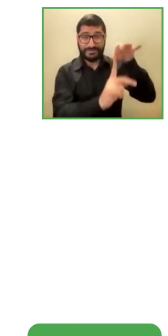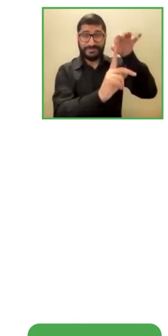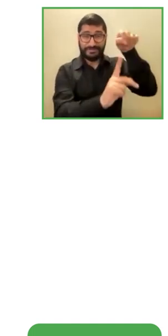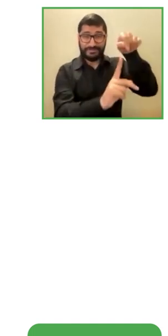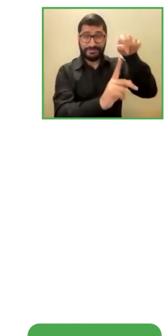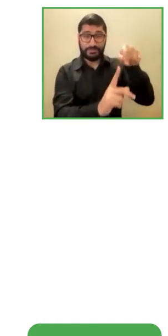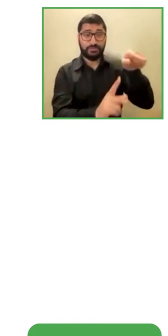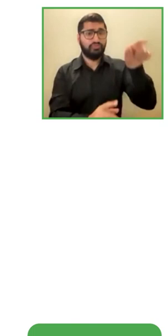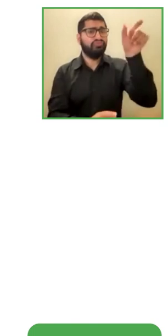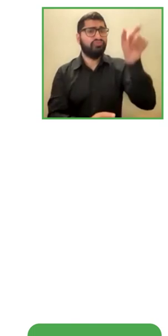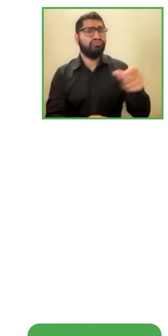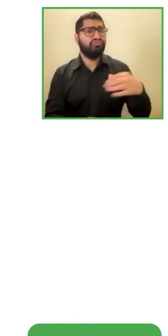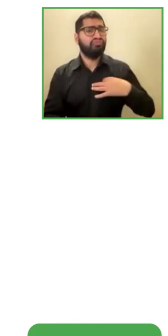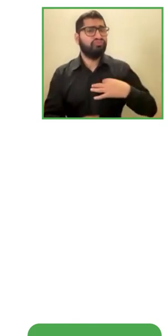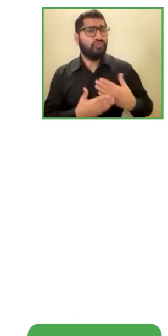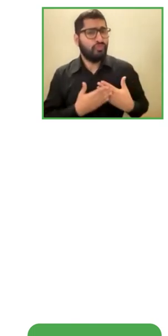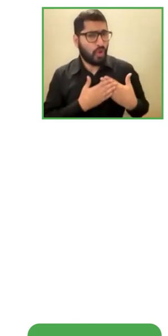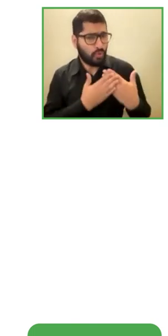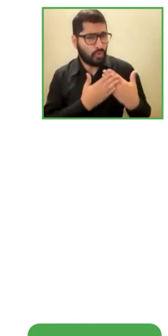management.